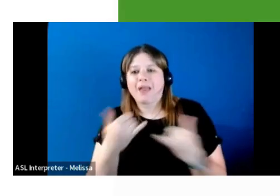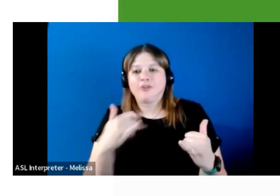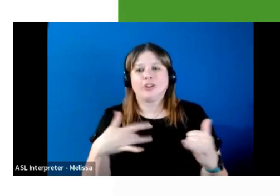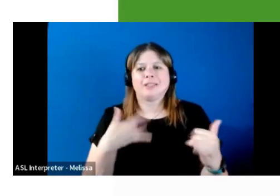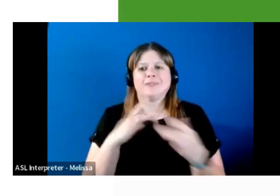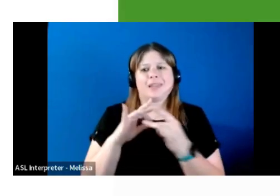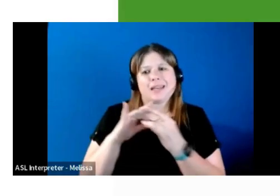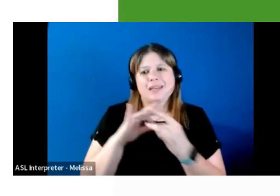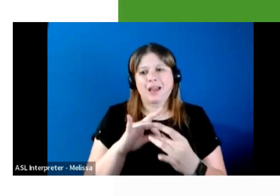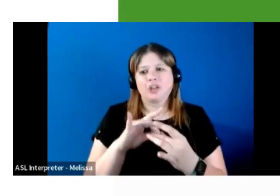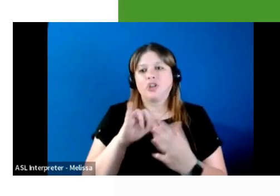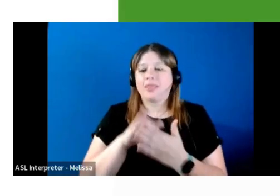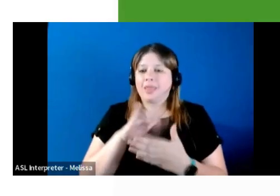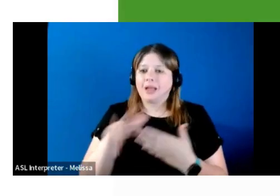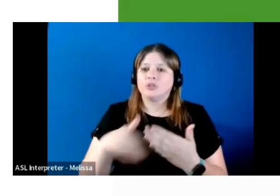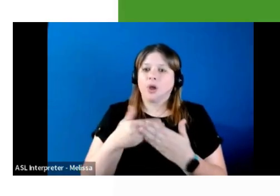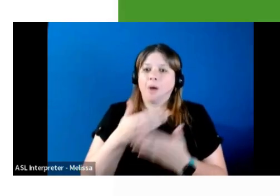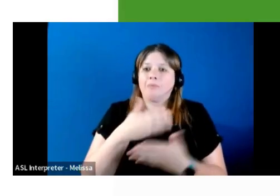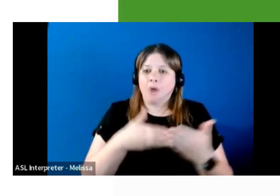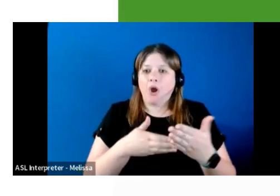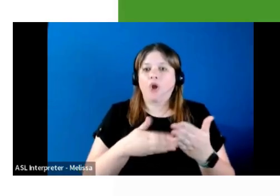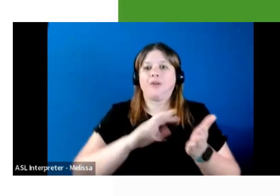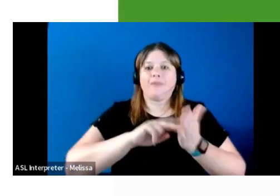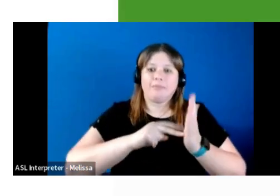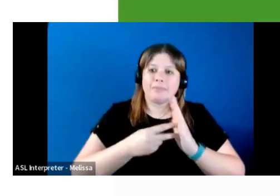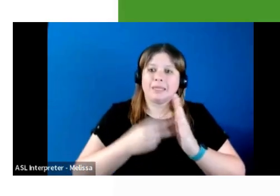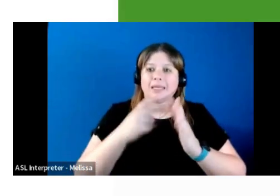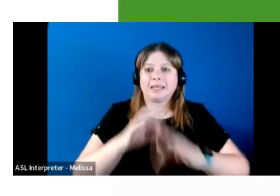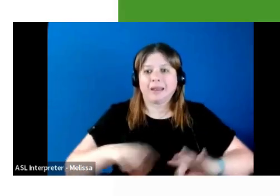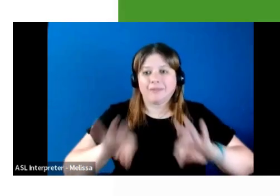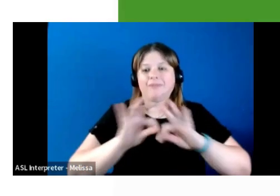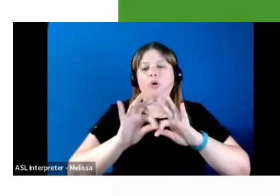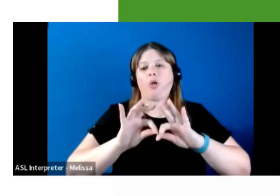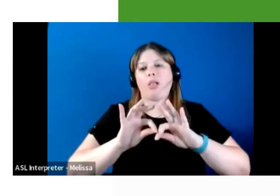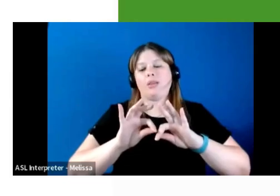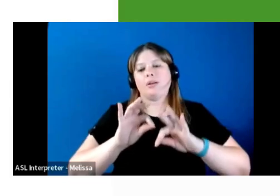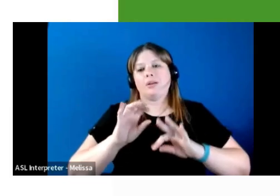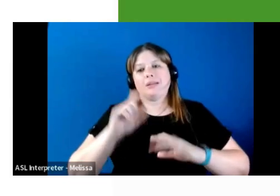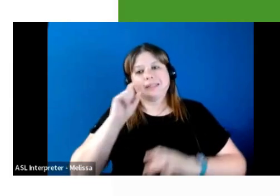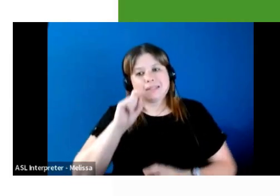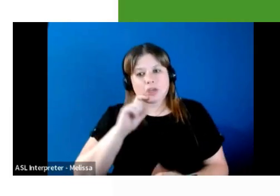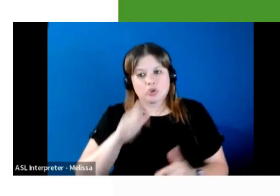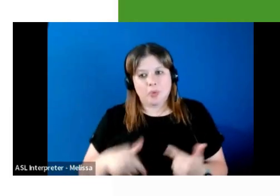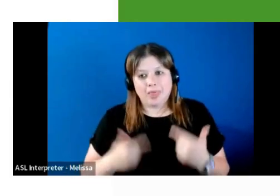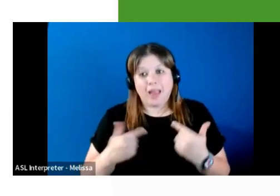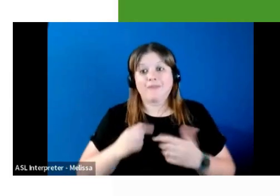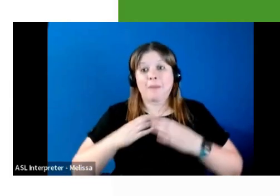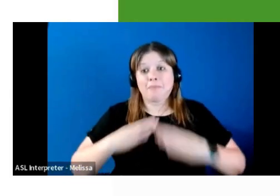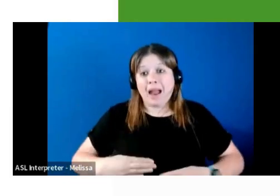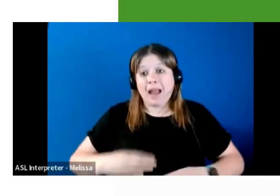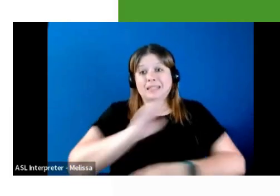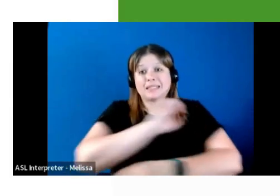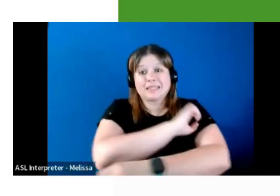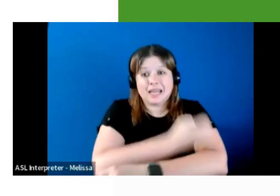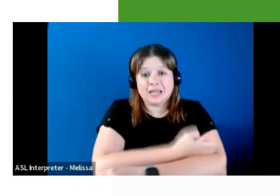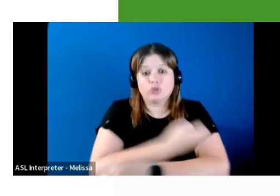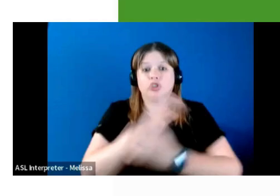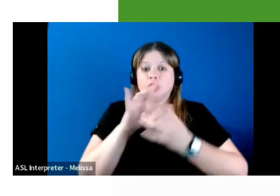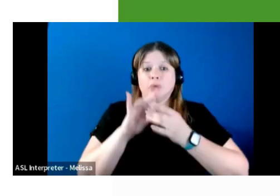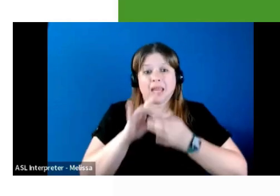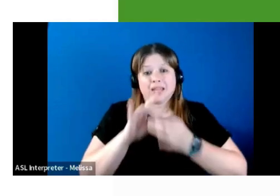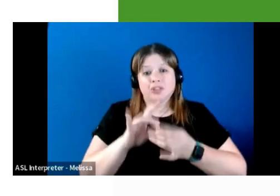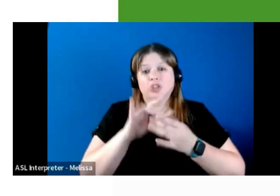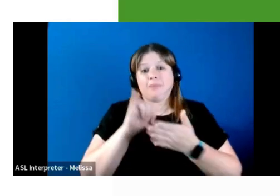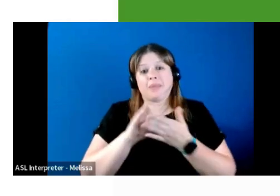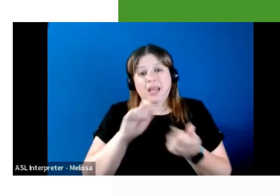parts of a meaningful and satisfying sexual life. And bodies, energy, and relationships change over